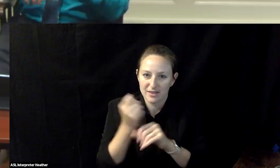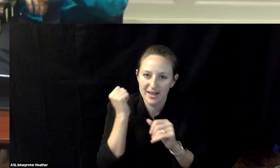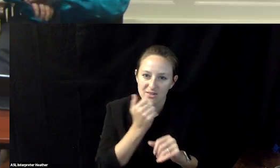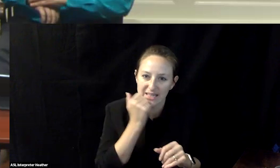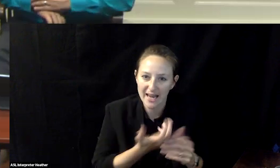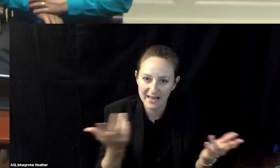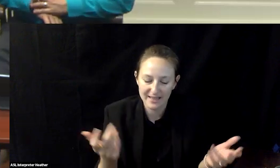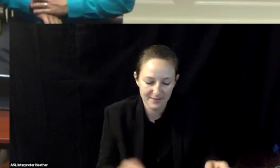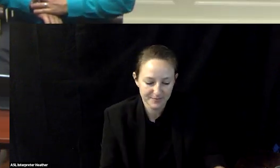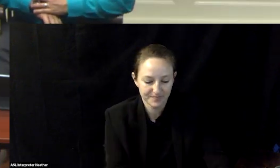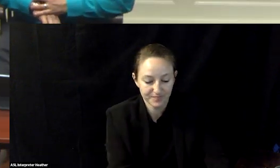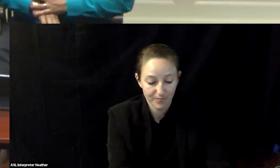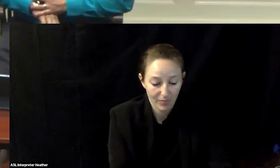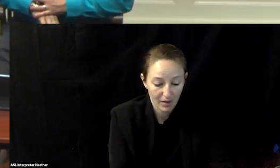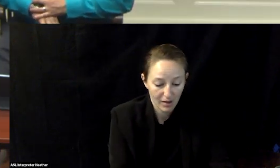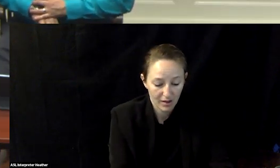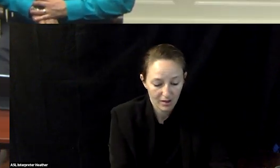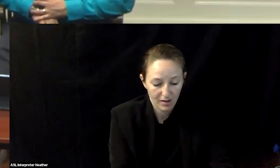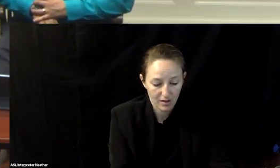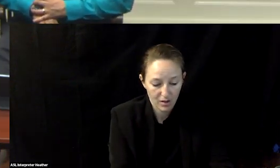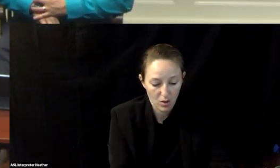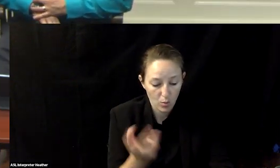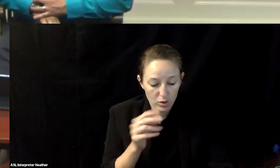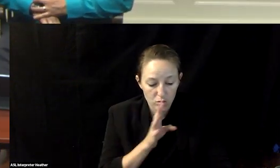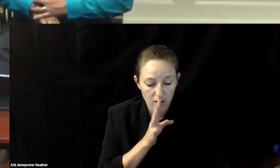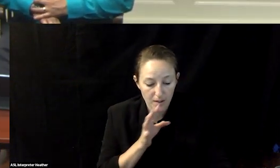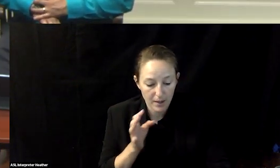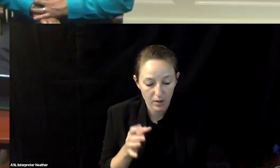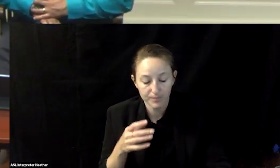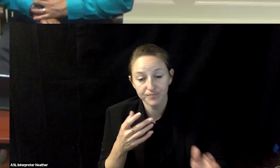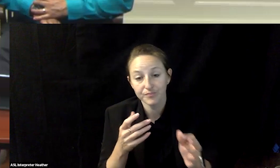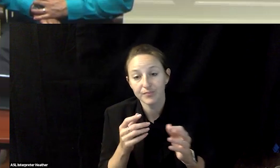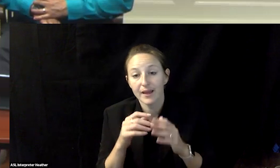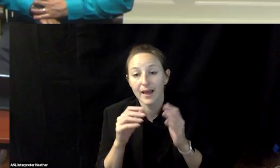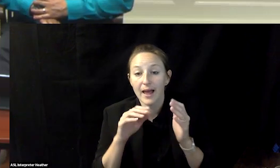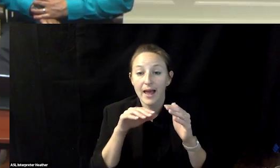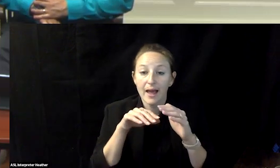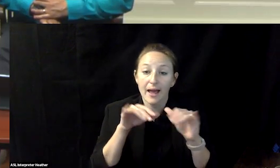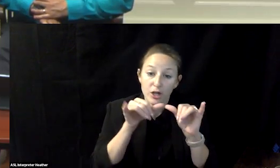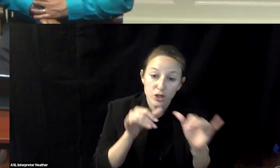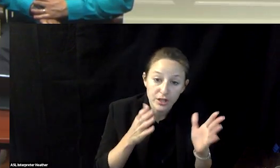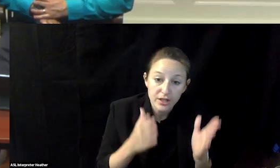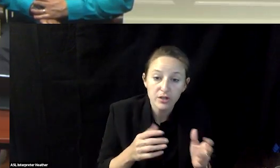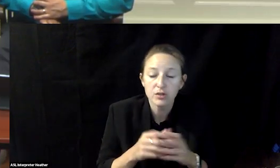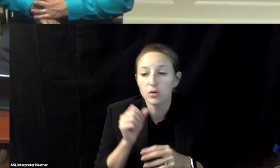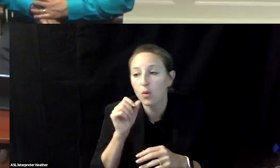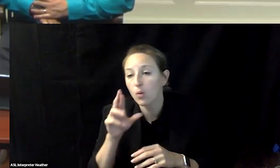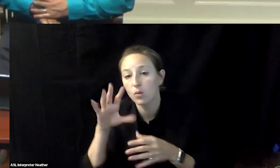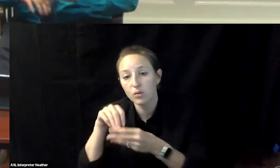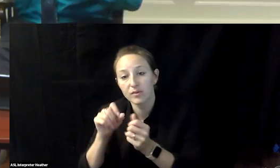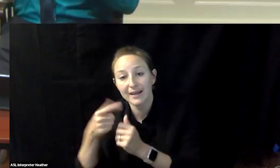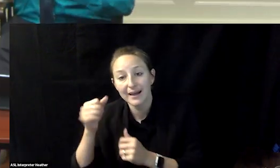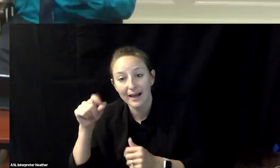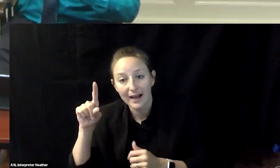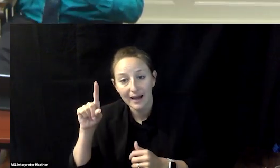talking with these engineers, whether it be LinkedIn or through the GAAD Foundation about accessibility,